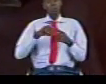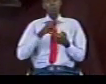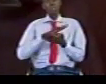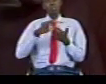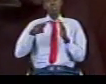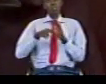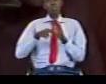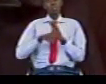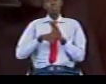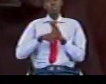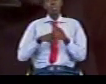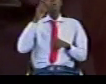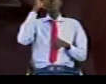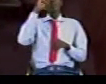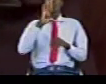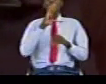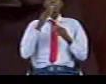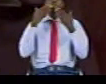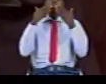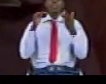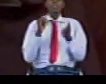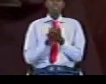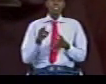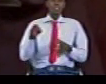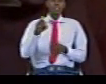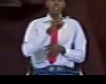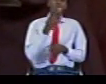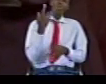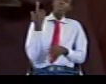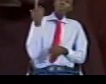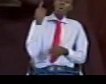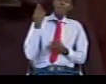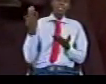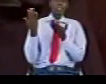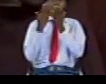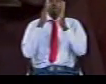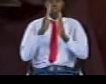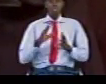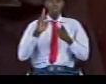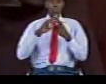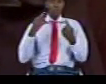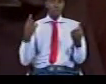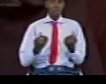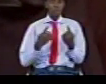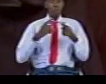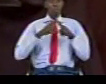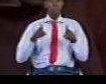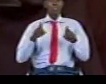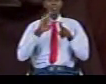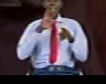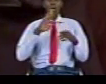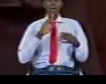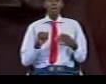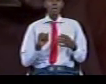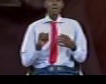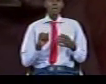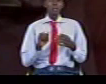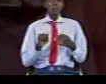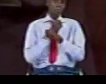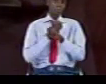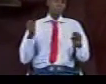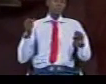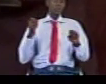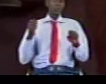though ye were the servants of sin, but ye have obeyed from the heart that form of